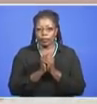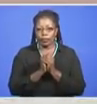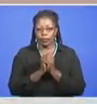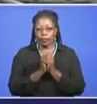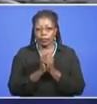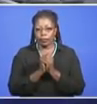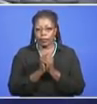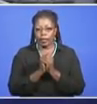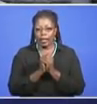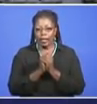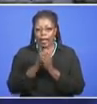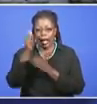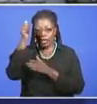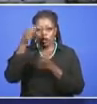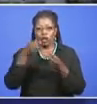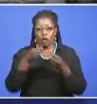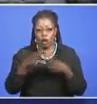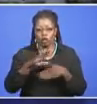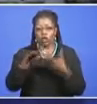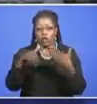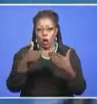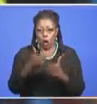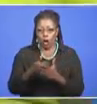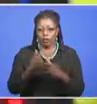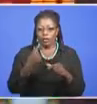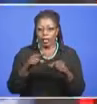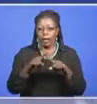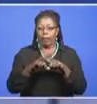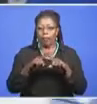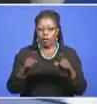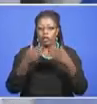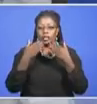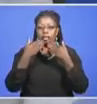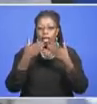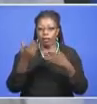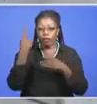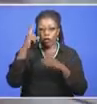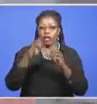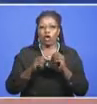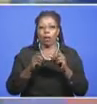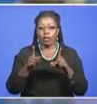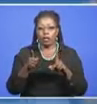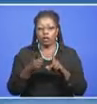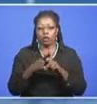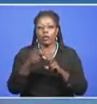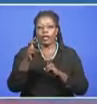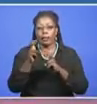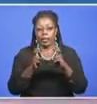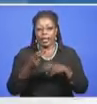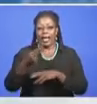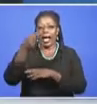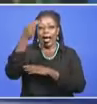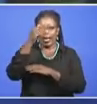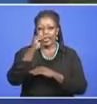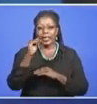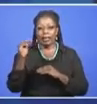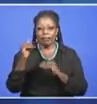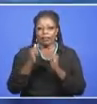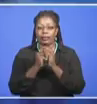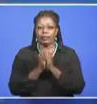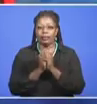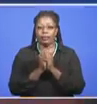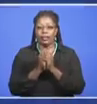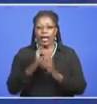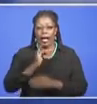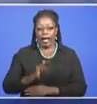Even though Antonio lost all of his matches, he was very grateful for the opportunity to compete at a higher level. Well,